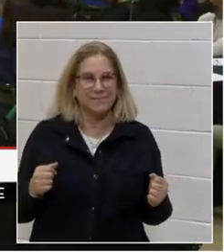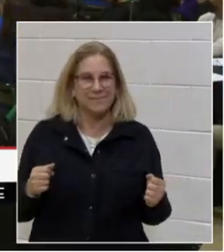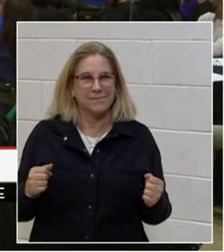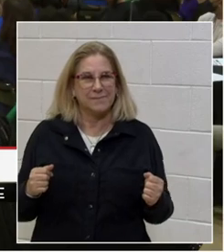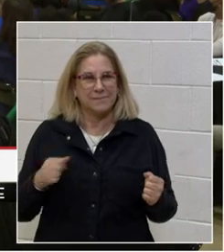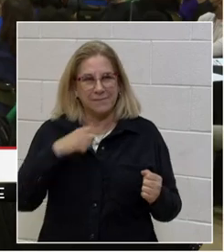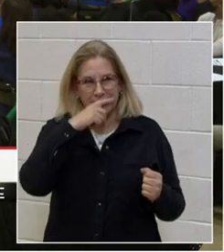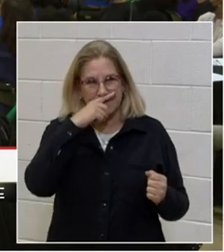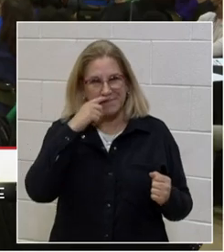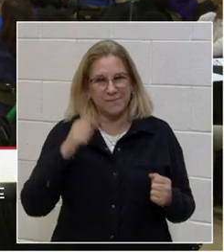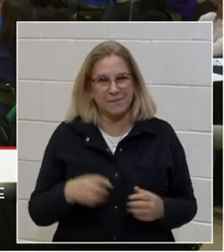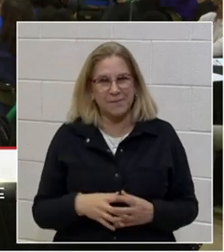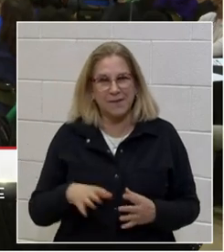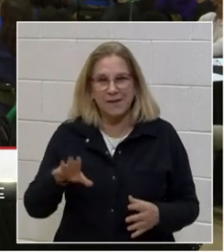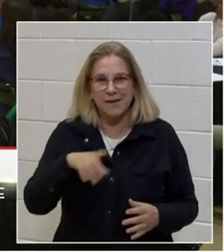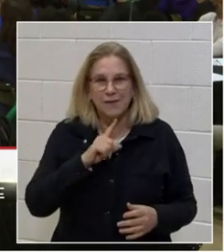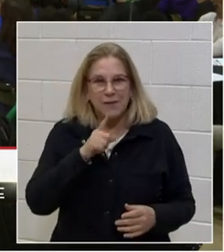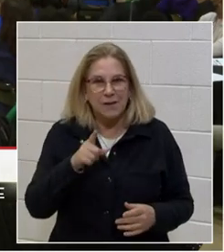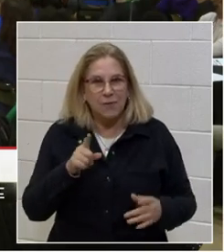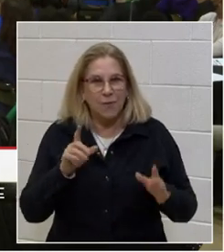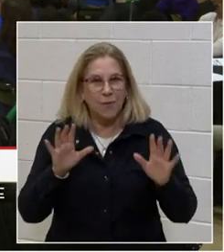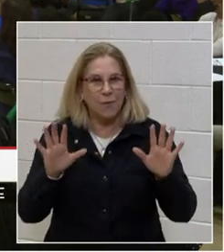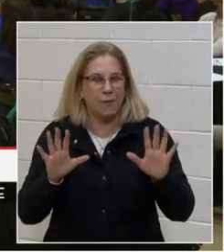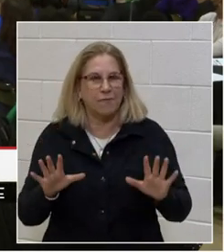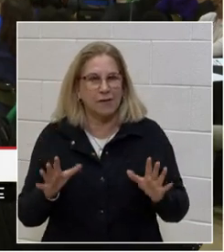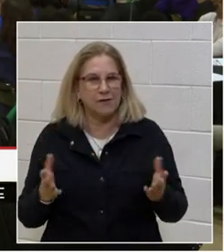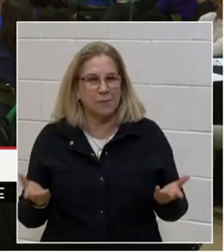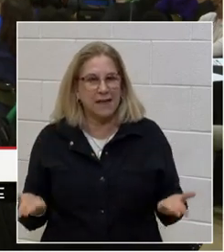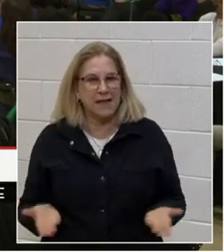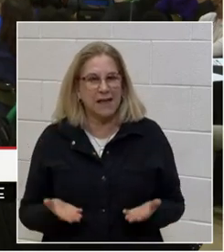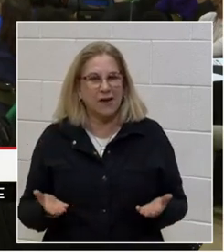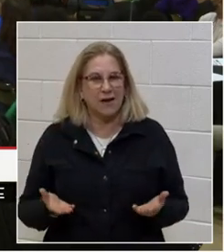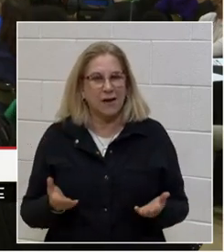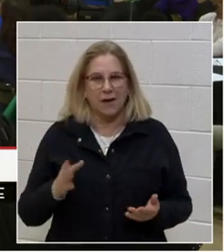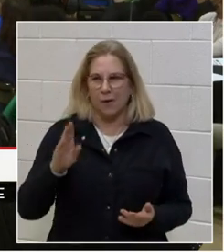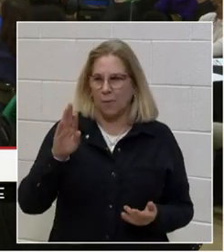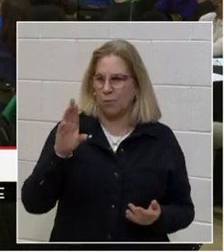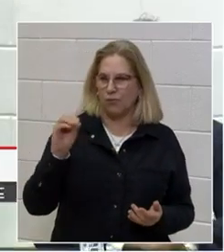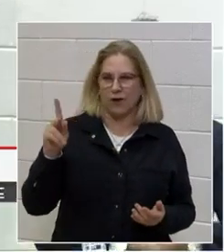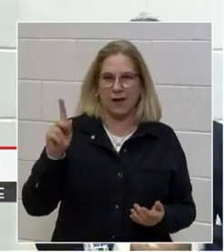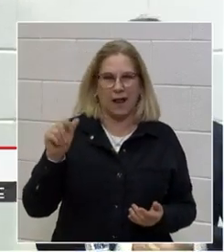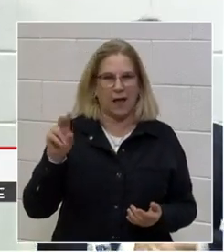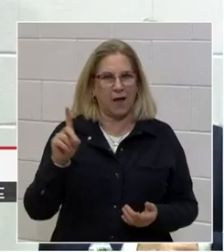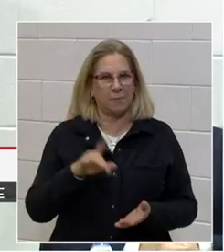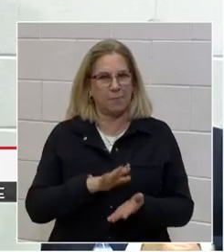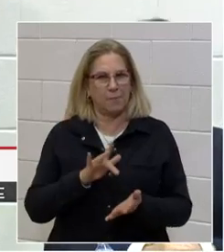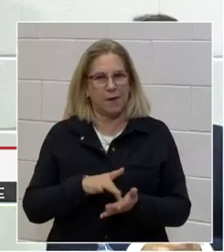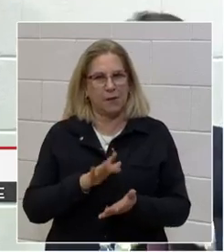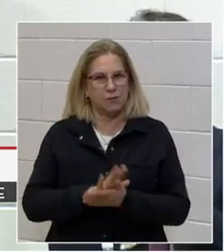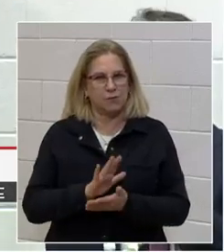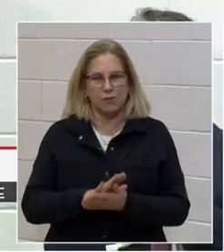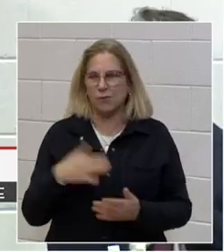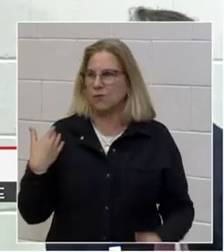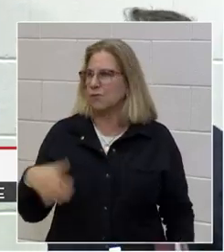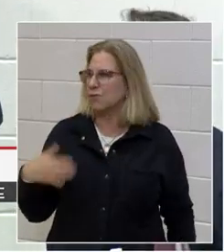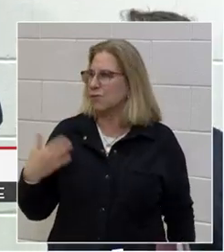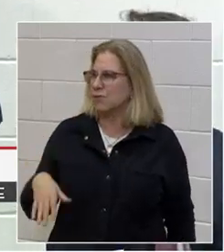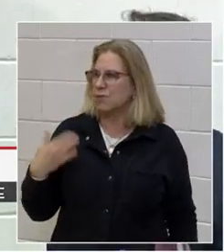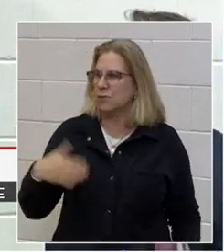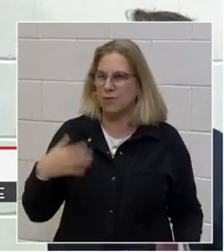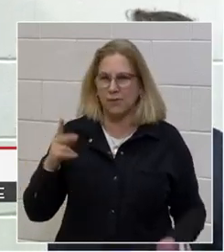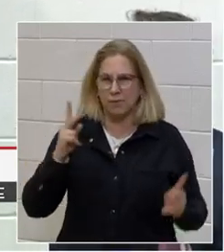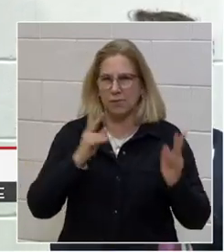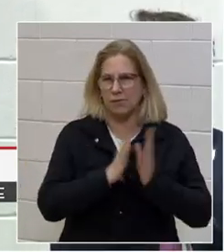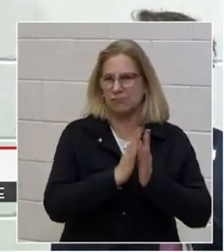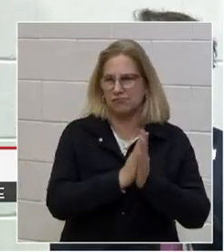It is really wonderful to be here at Brooklyn Middle School. Let's make sure we give a big round of applause to Principal